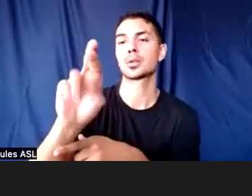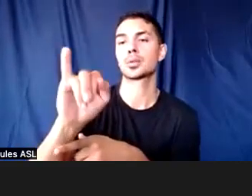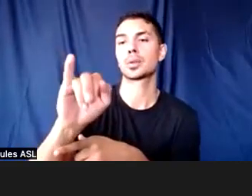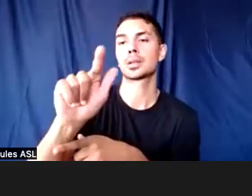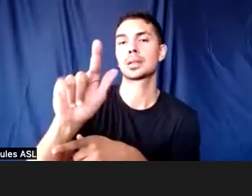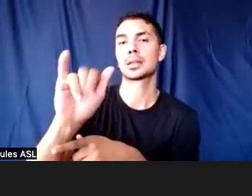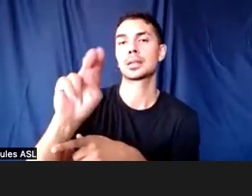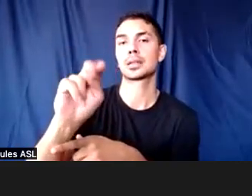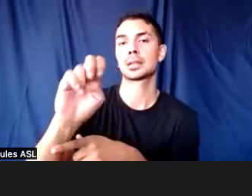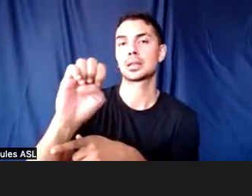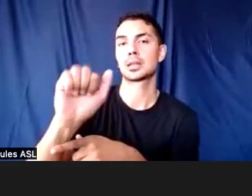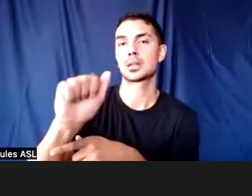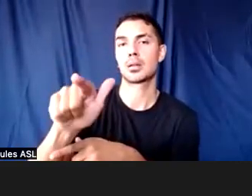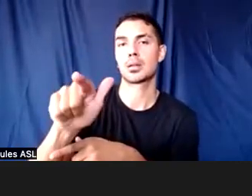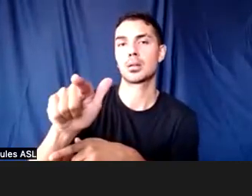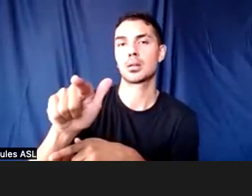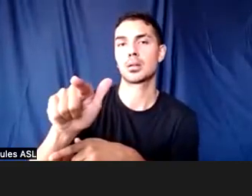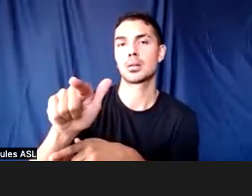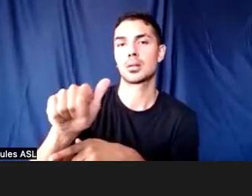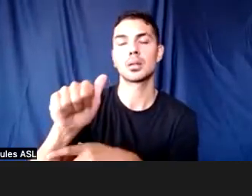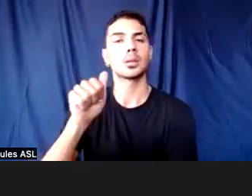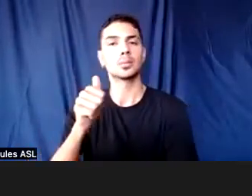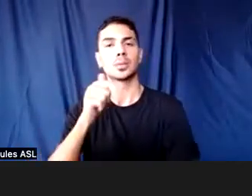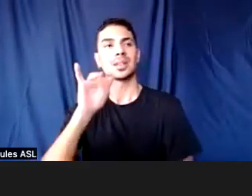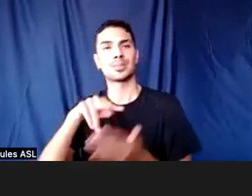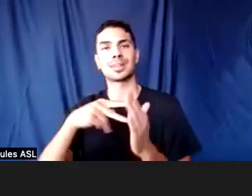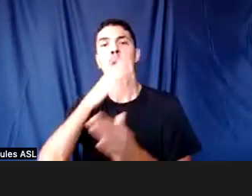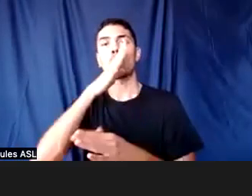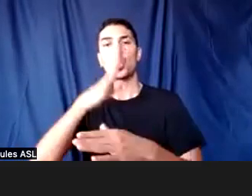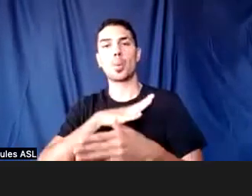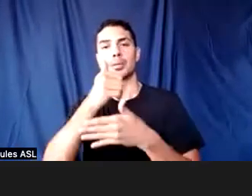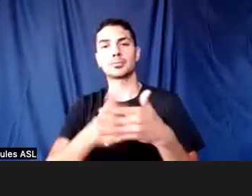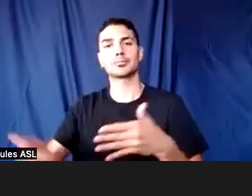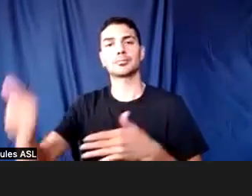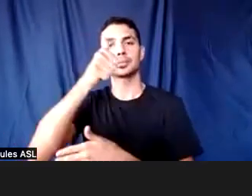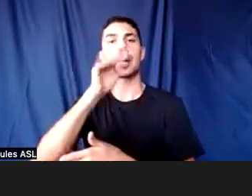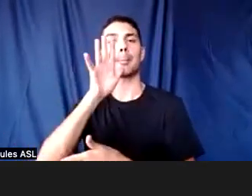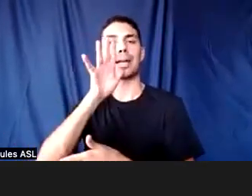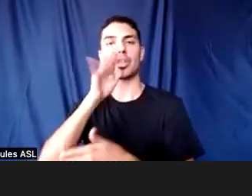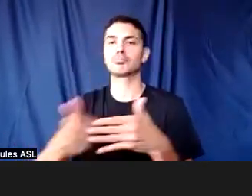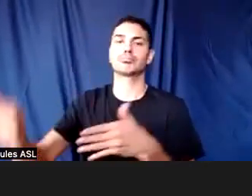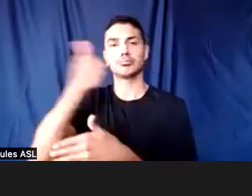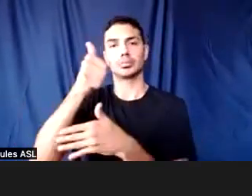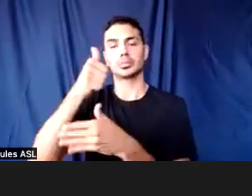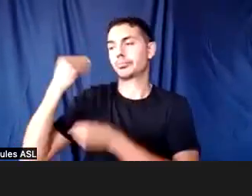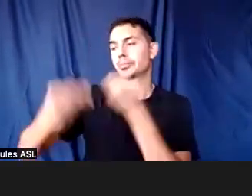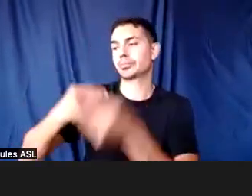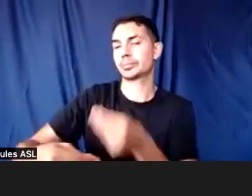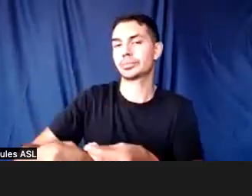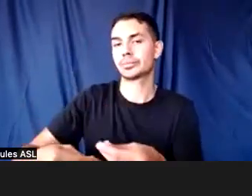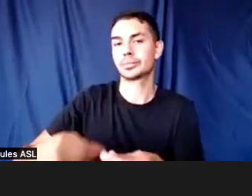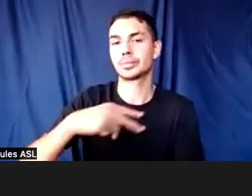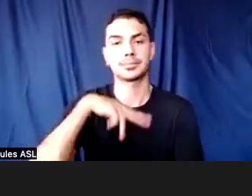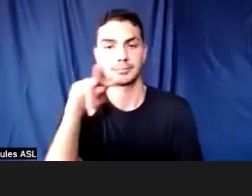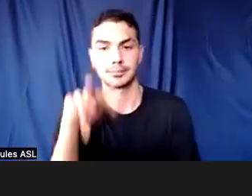Yeah, appropriate as a word is weaponized for sure. And oh my gosh, now I forgot what I was singing because I was thinking about